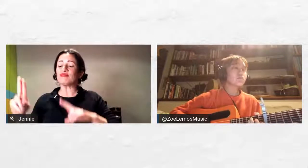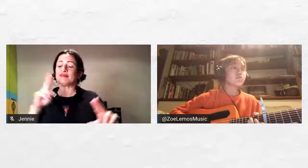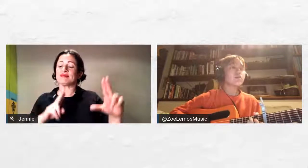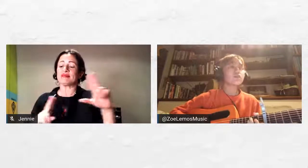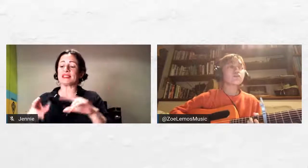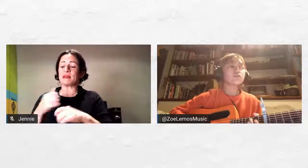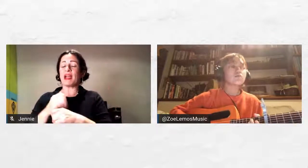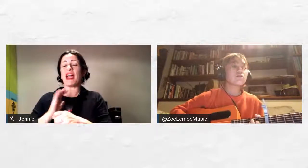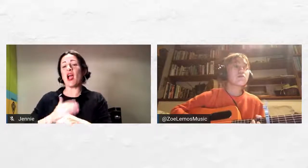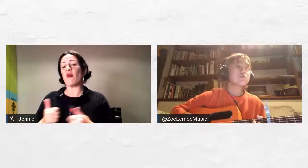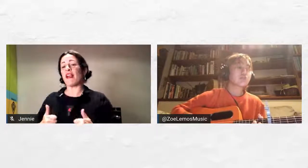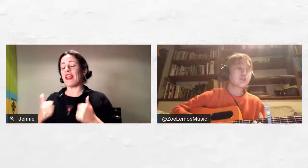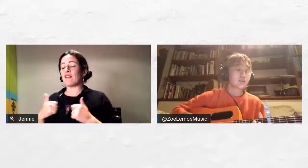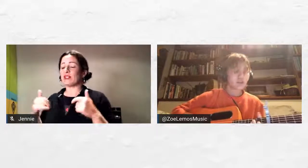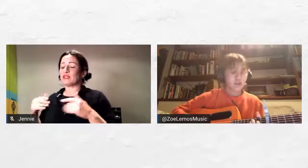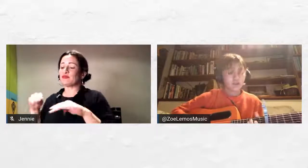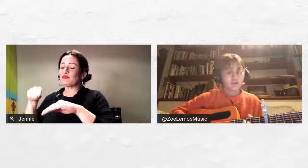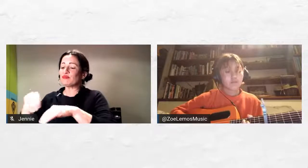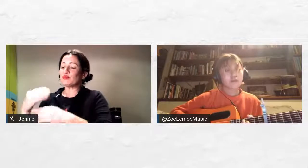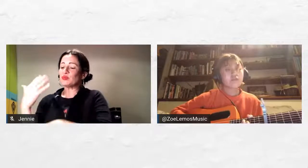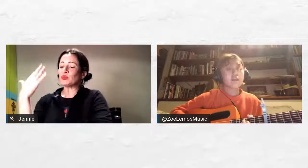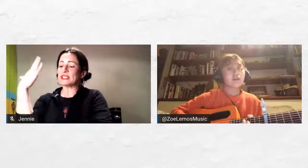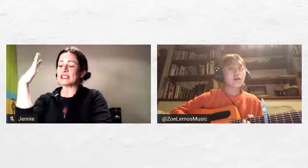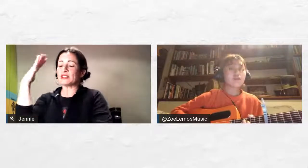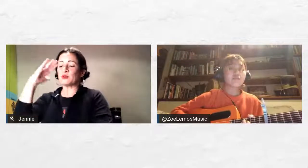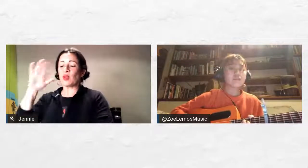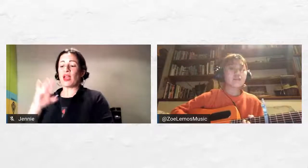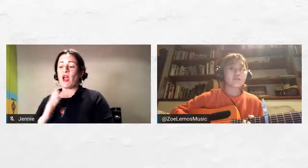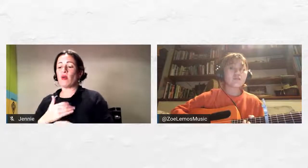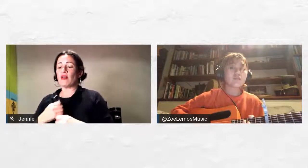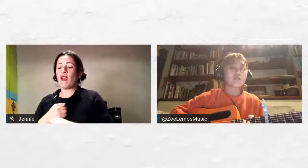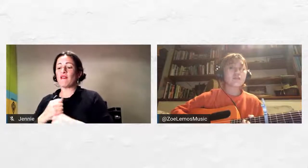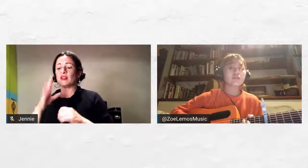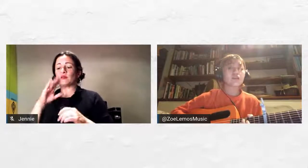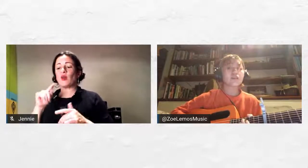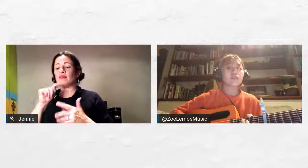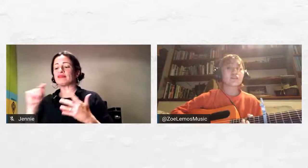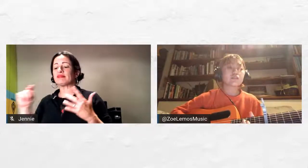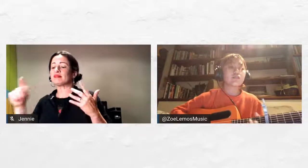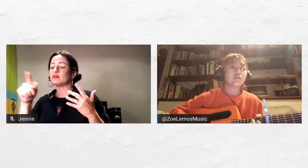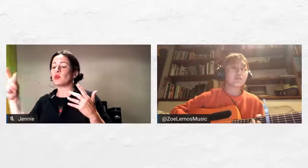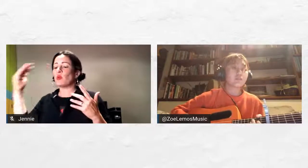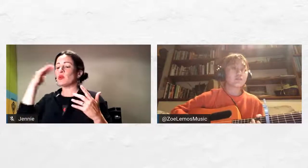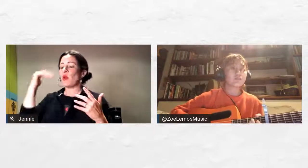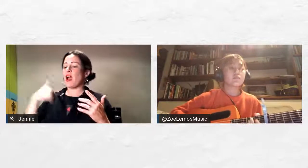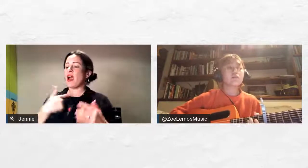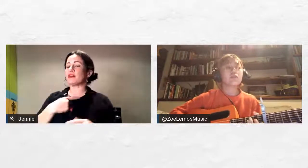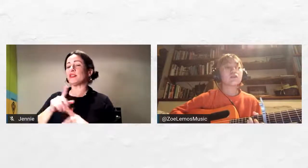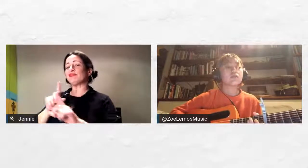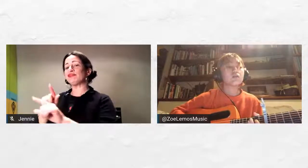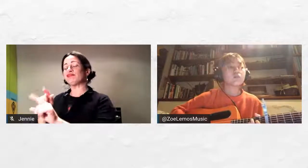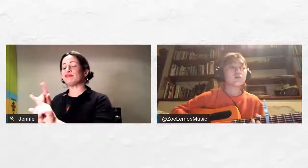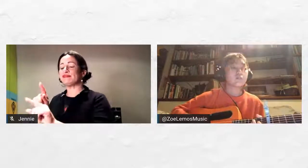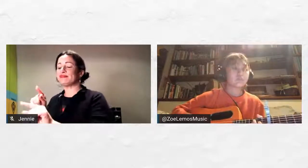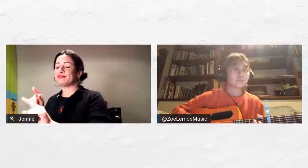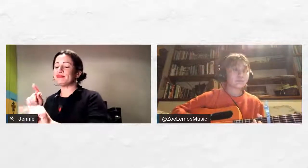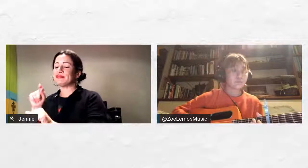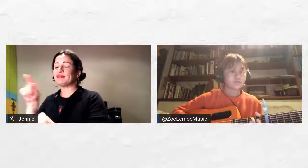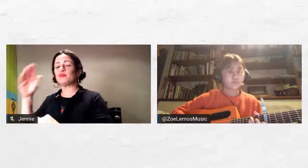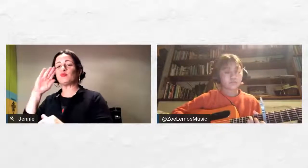breakfast order too. Buttery love and smooth selling syrup for me and you.